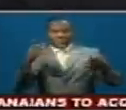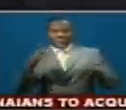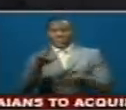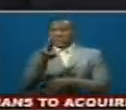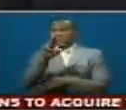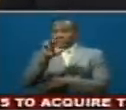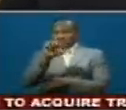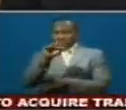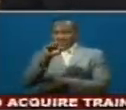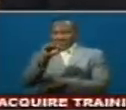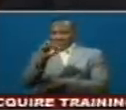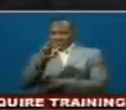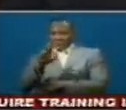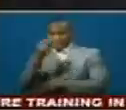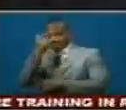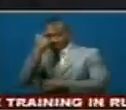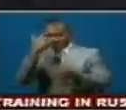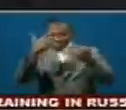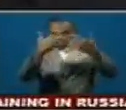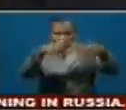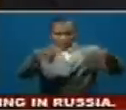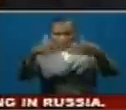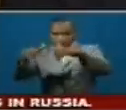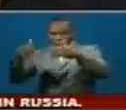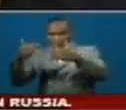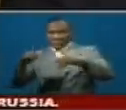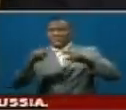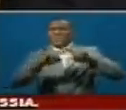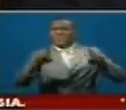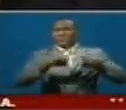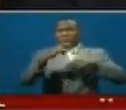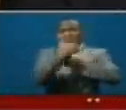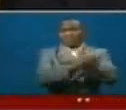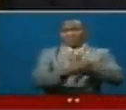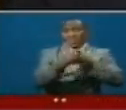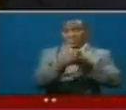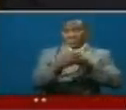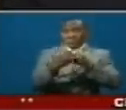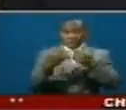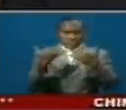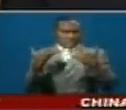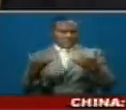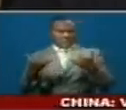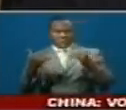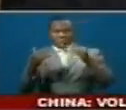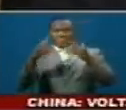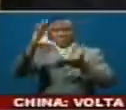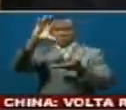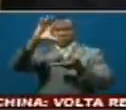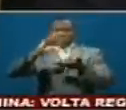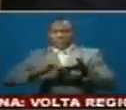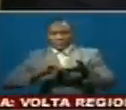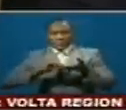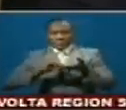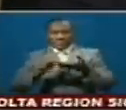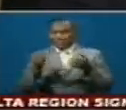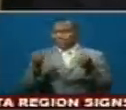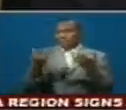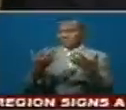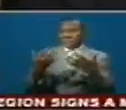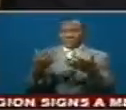Union and its split into different countries, we've seen a remarkable reduction in the number